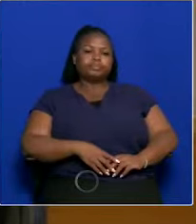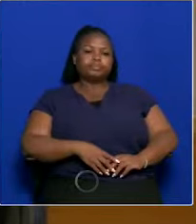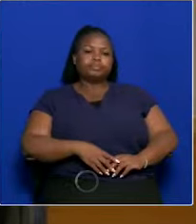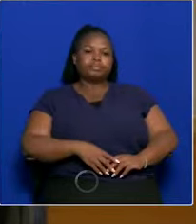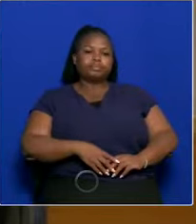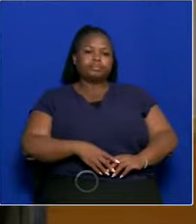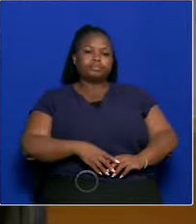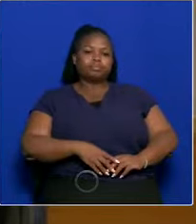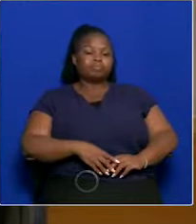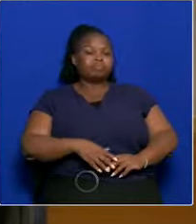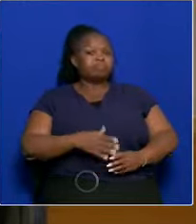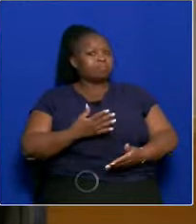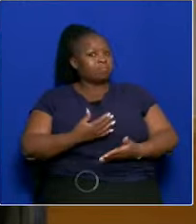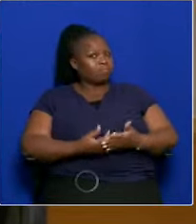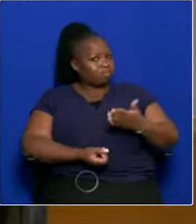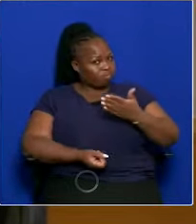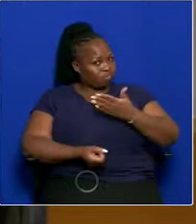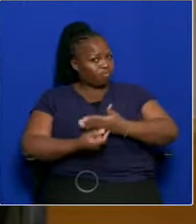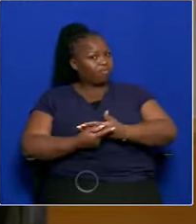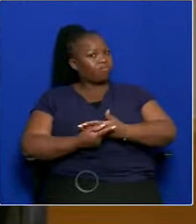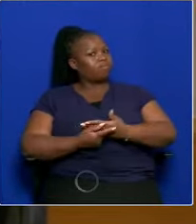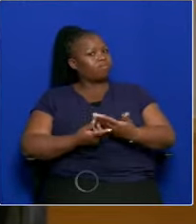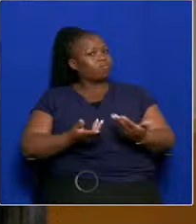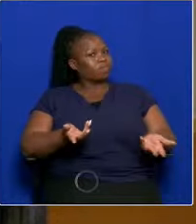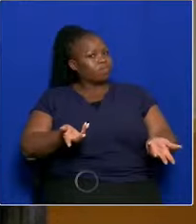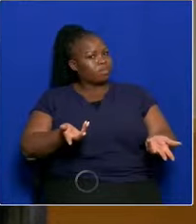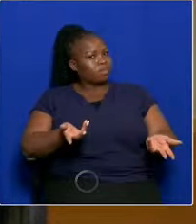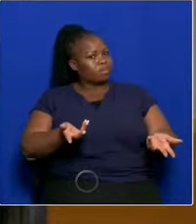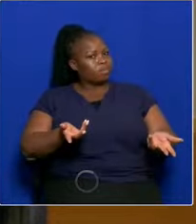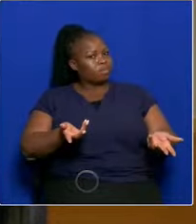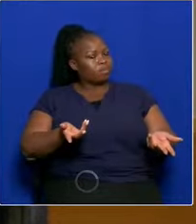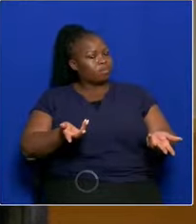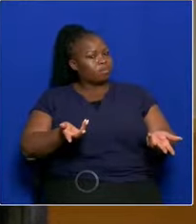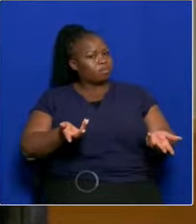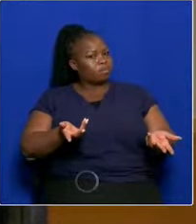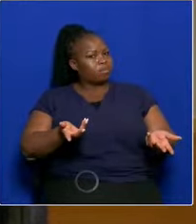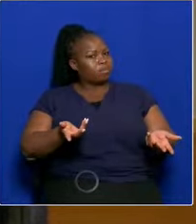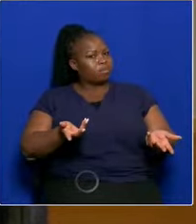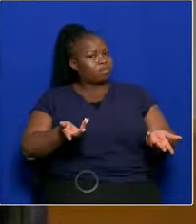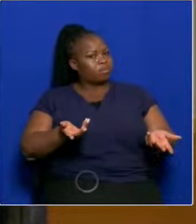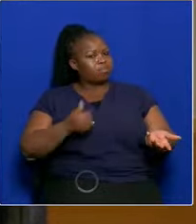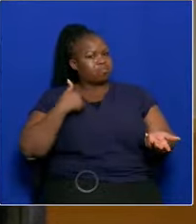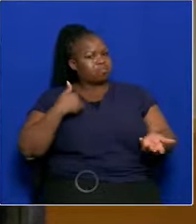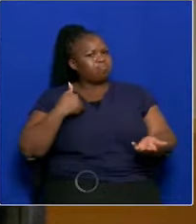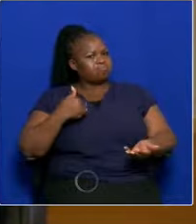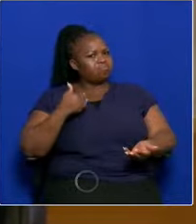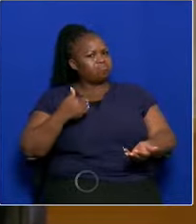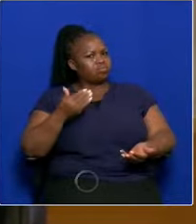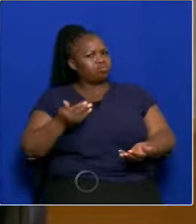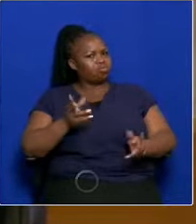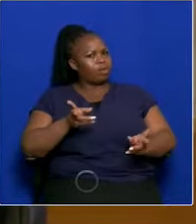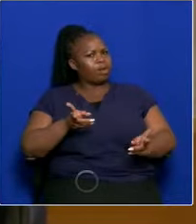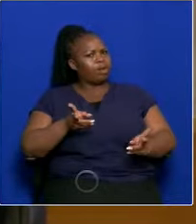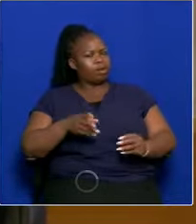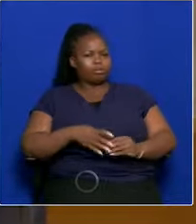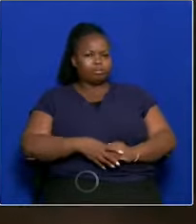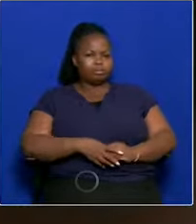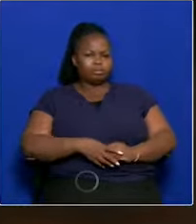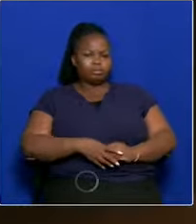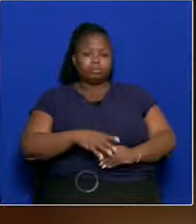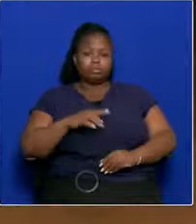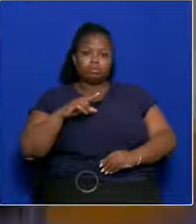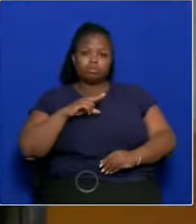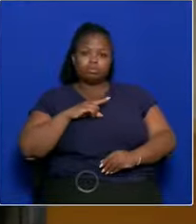happens relatively frequently that because of a sense of